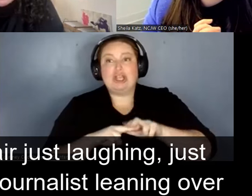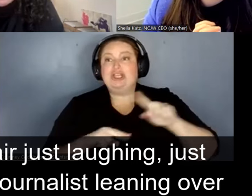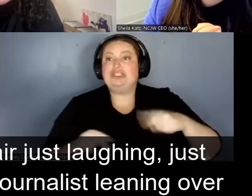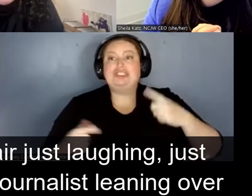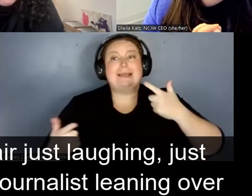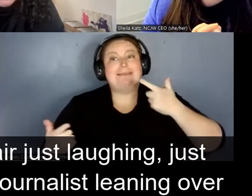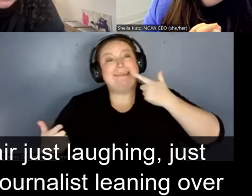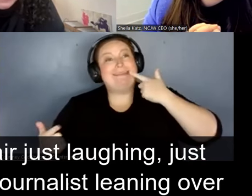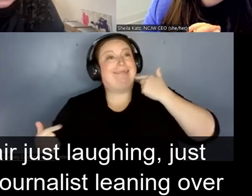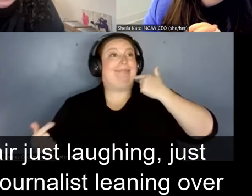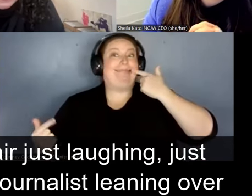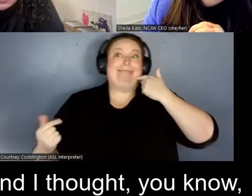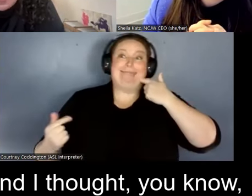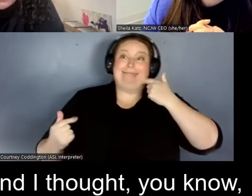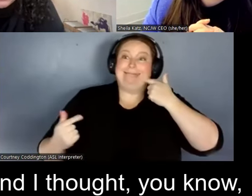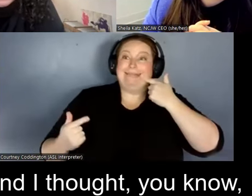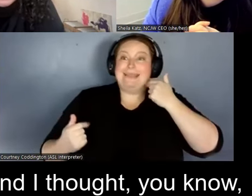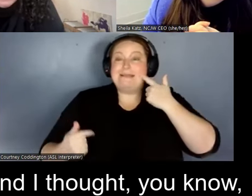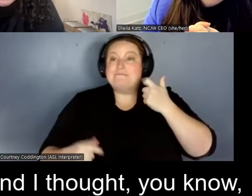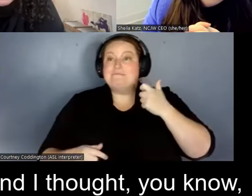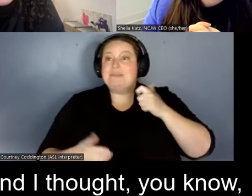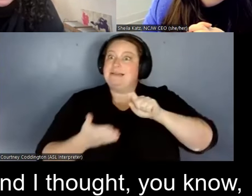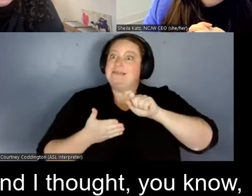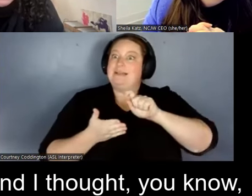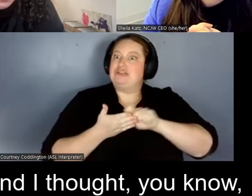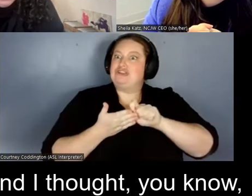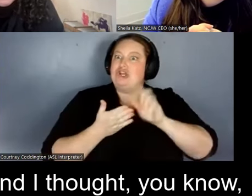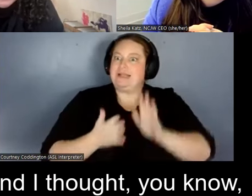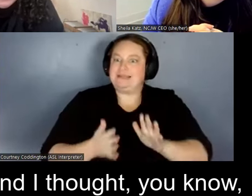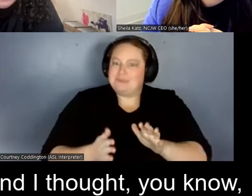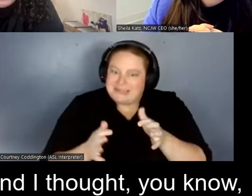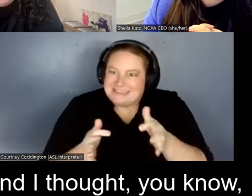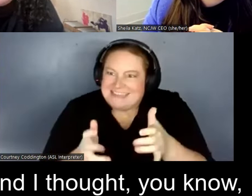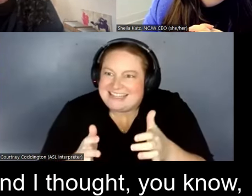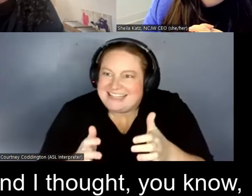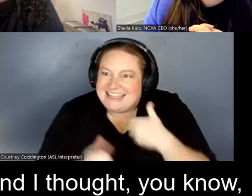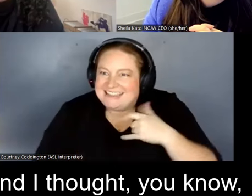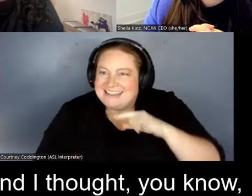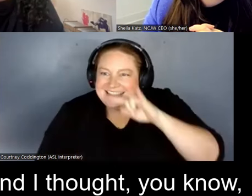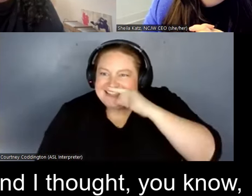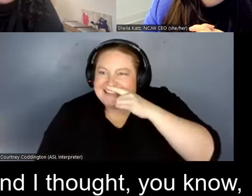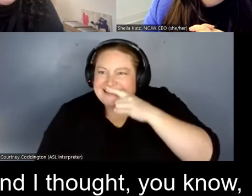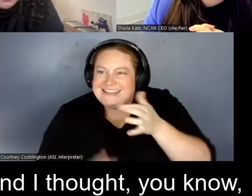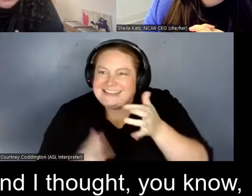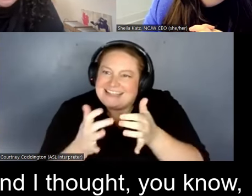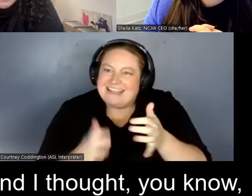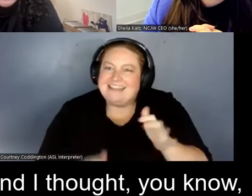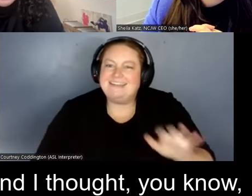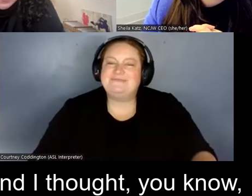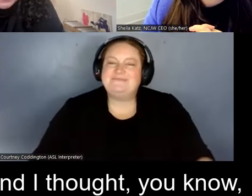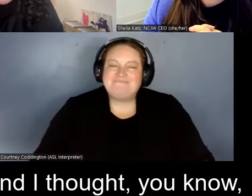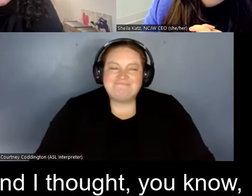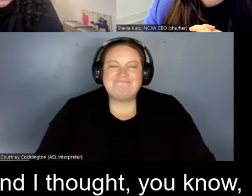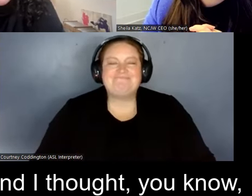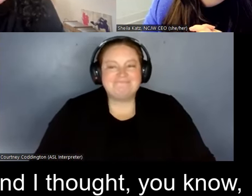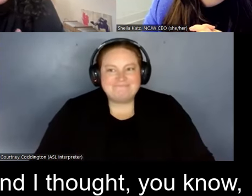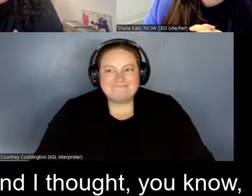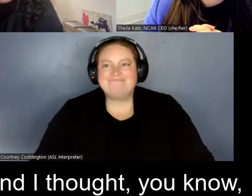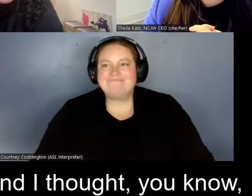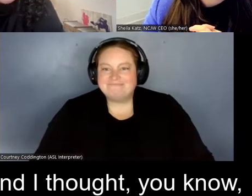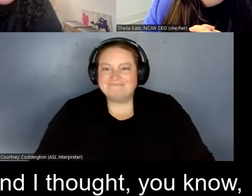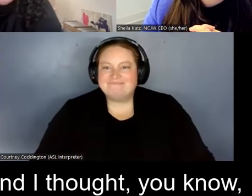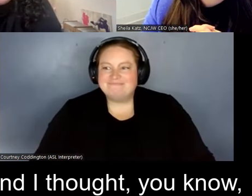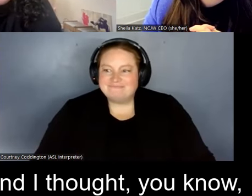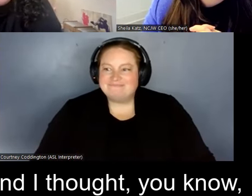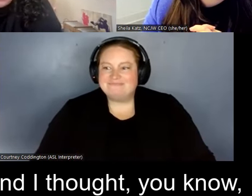just giggling because of a journalist leaning over and tickling this child. And I thought, you know, that's what we're actually, that